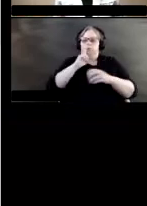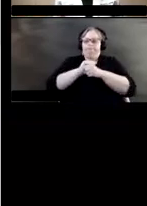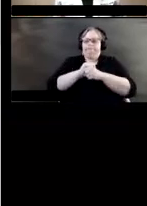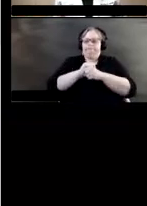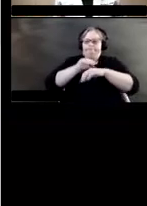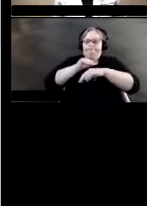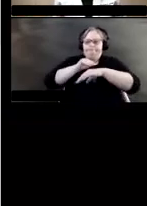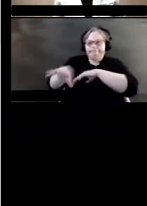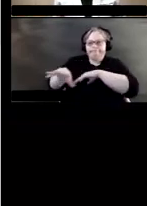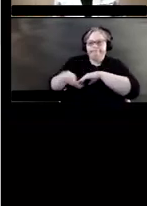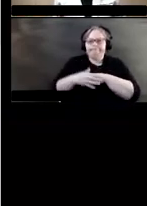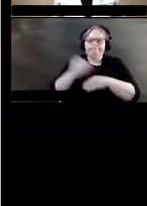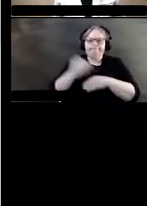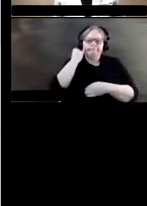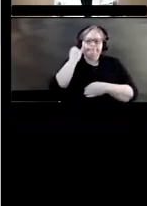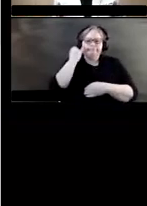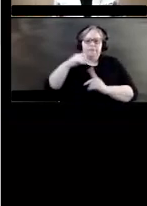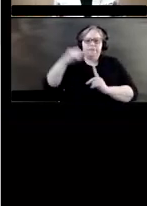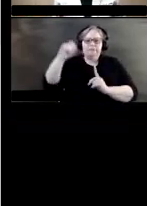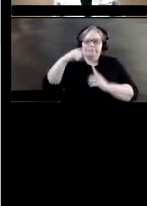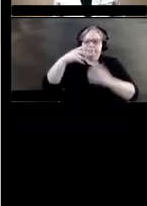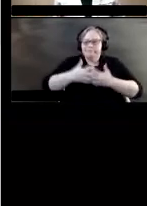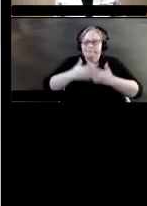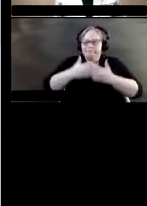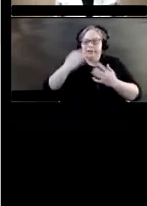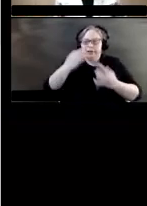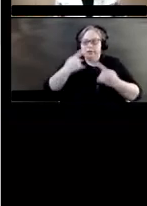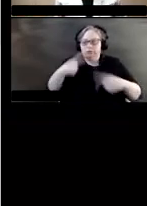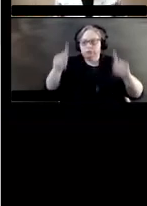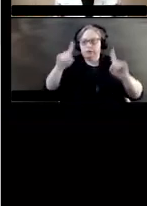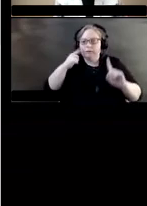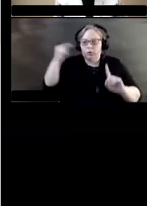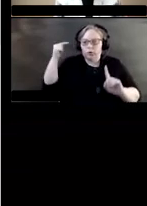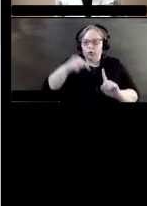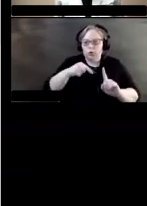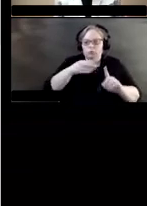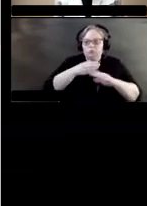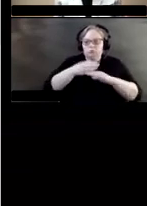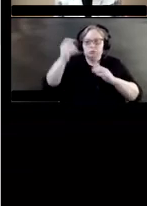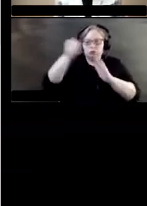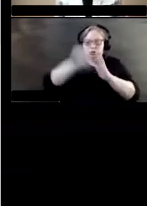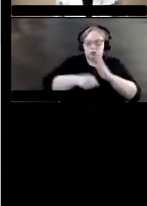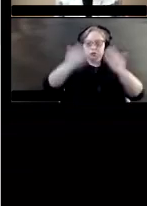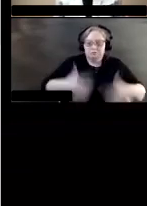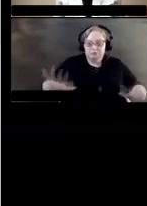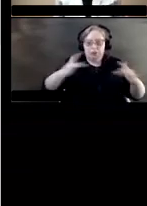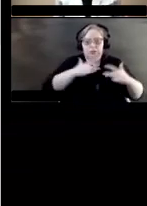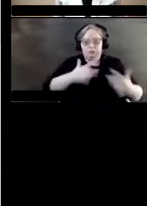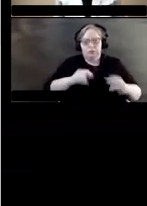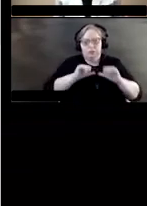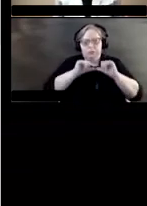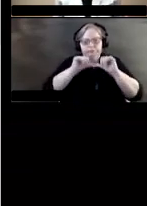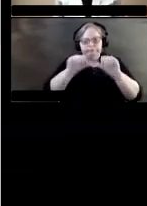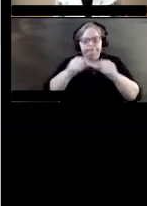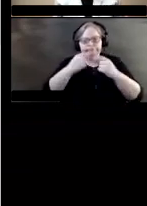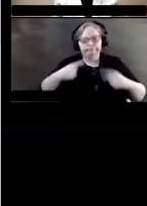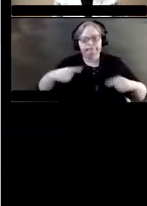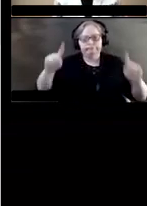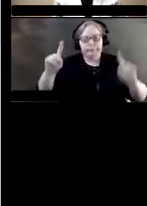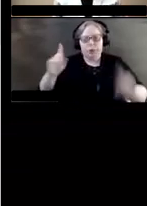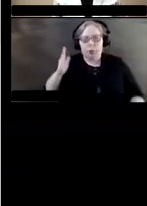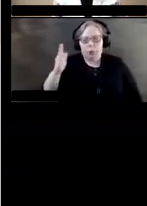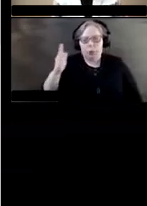So like the stimulator, if it's been effective for you after surgery, it usually continues to be effective. I've got a number of people that,